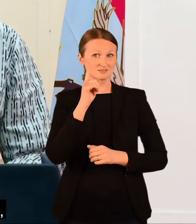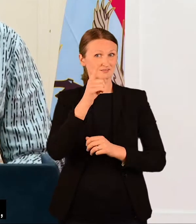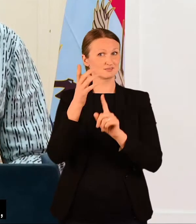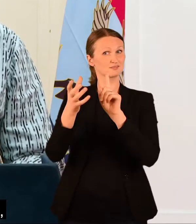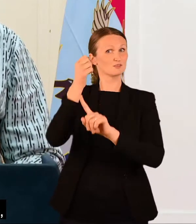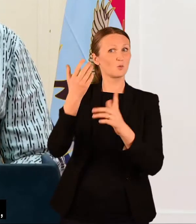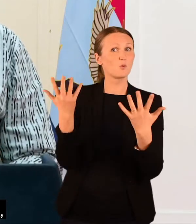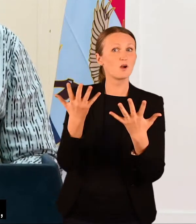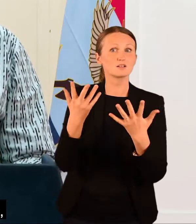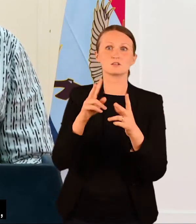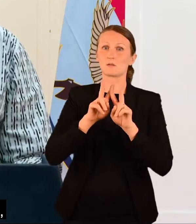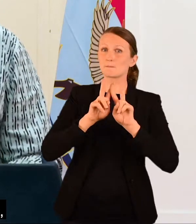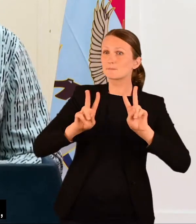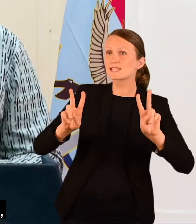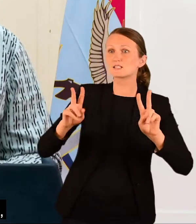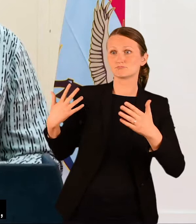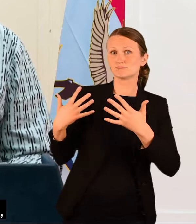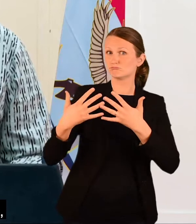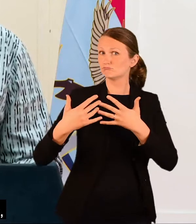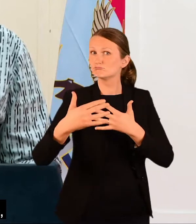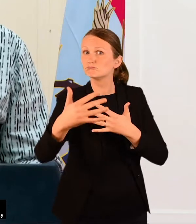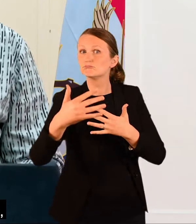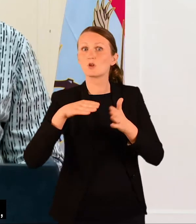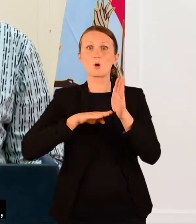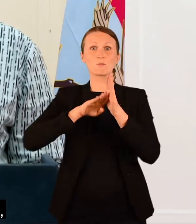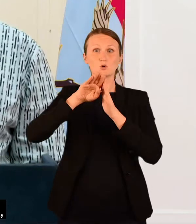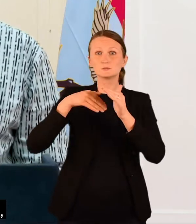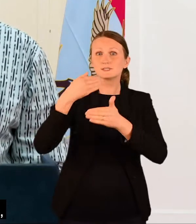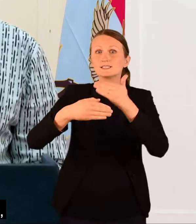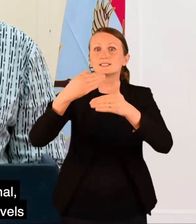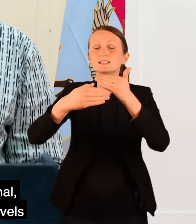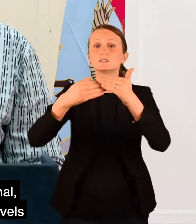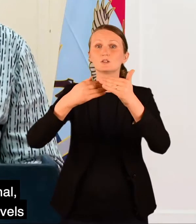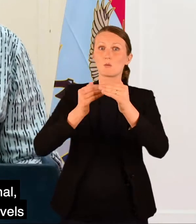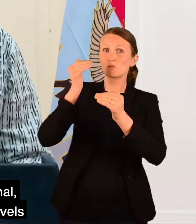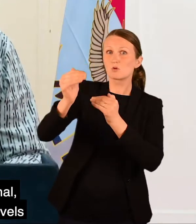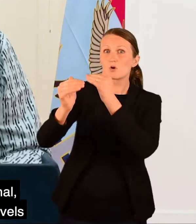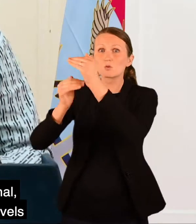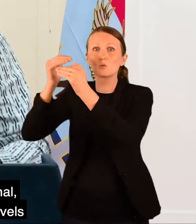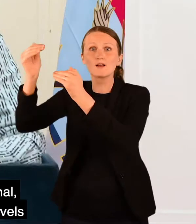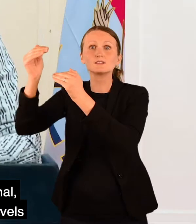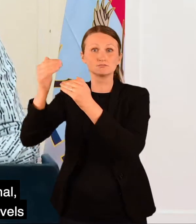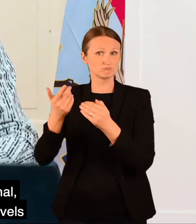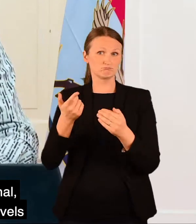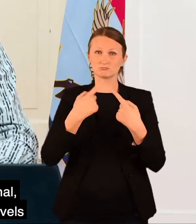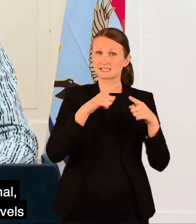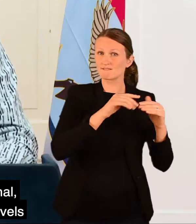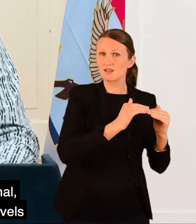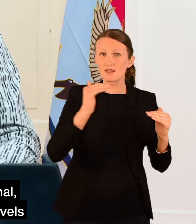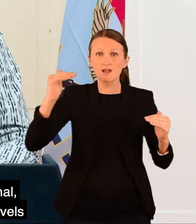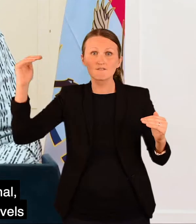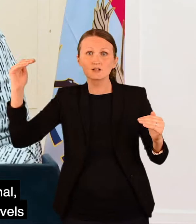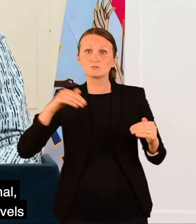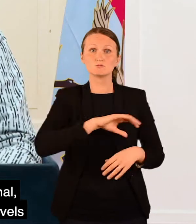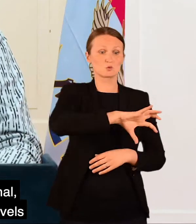Our past and our future peace, prosperity, and progress